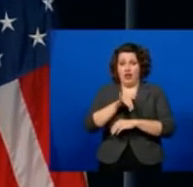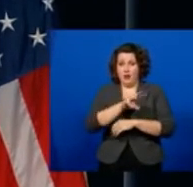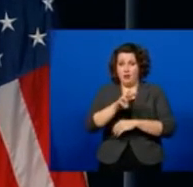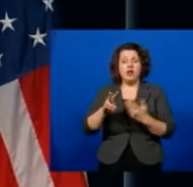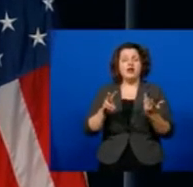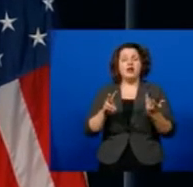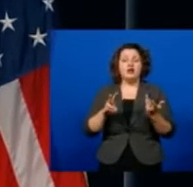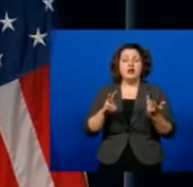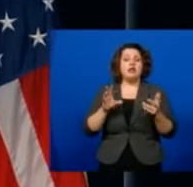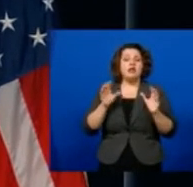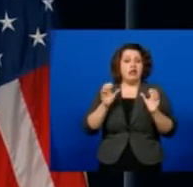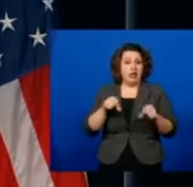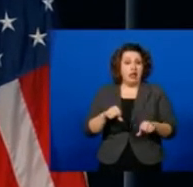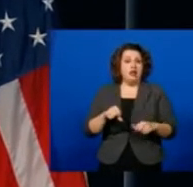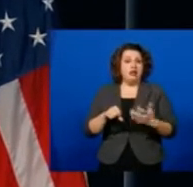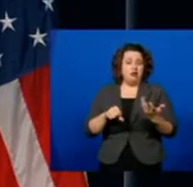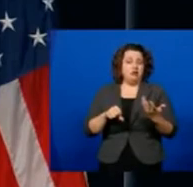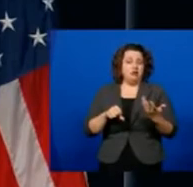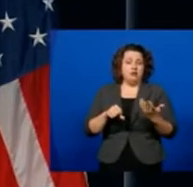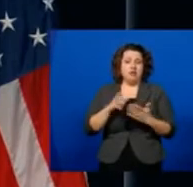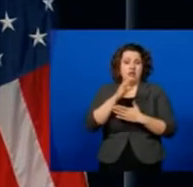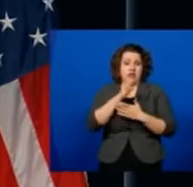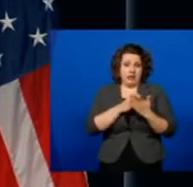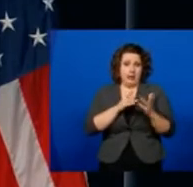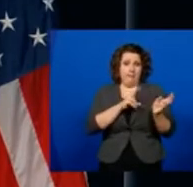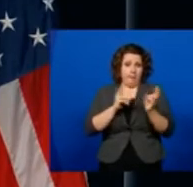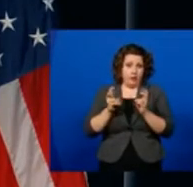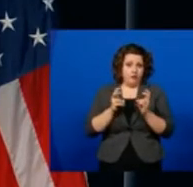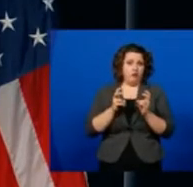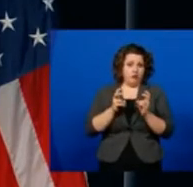able to address some of the issues that